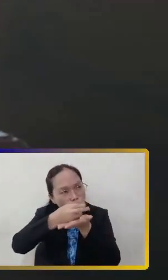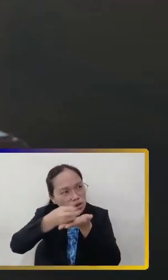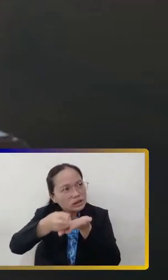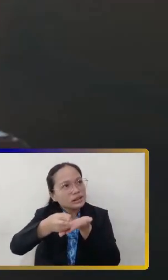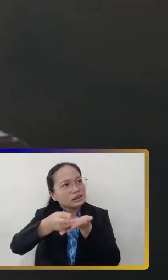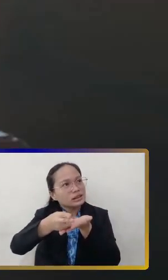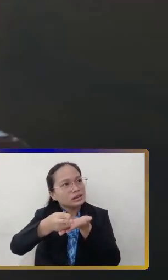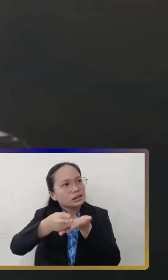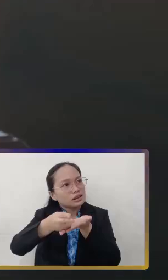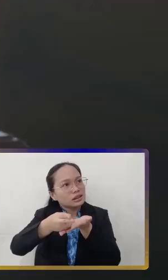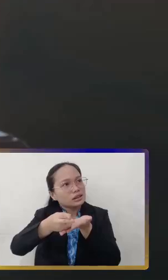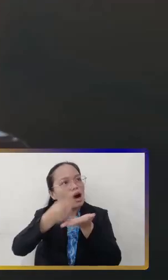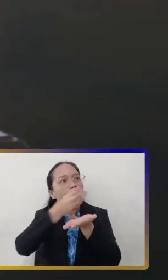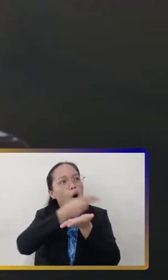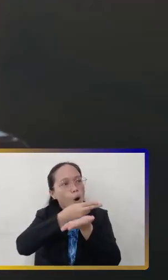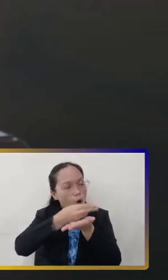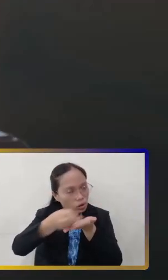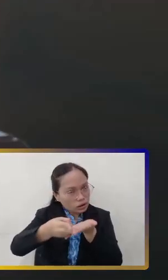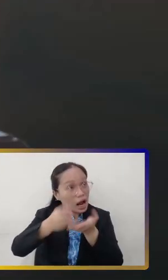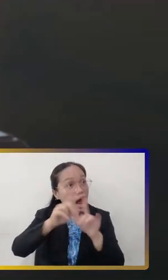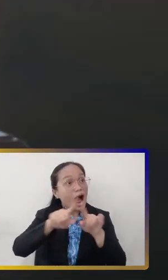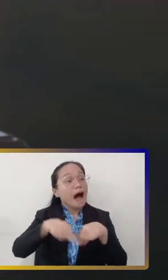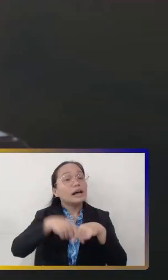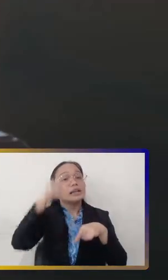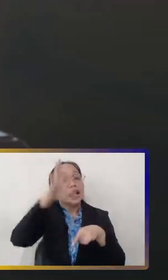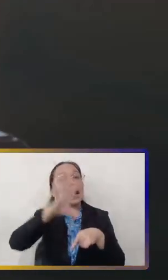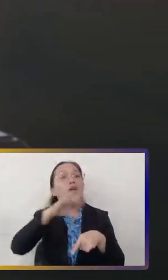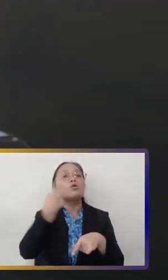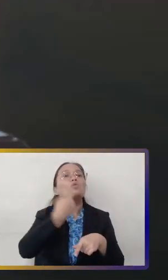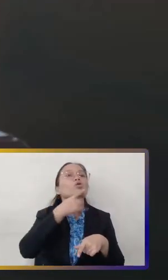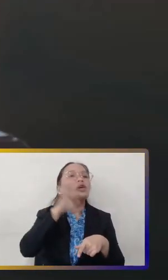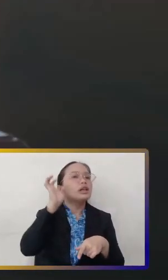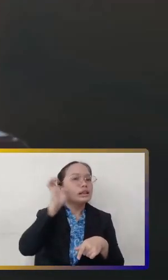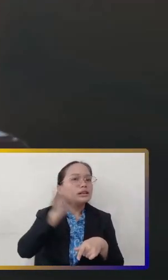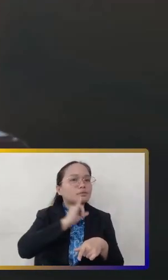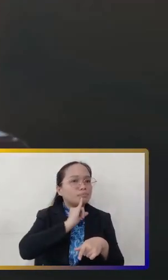being God. Being of holy.